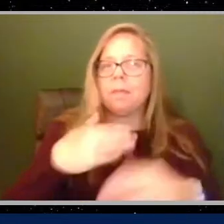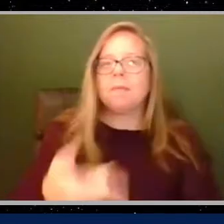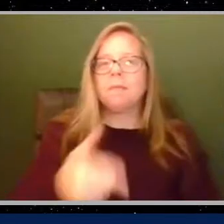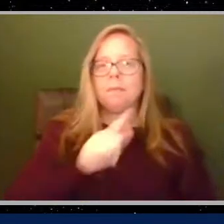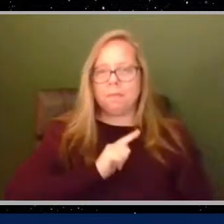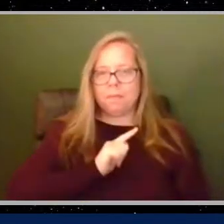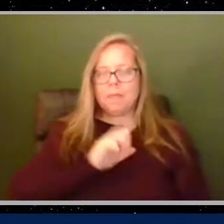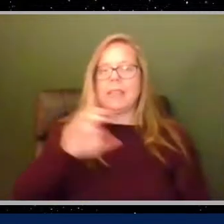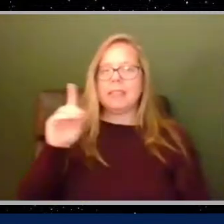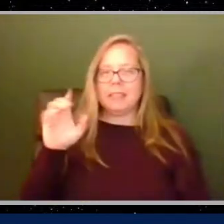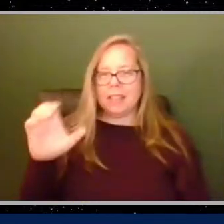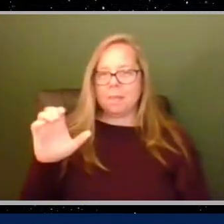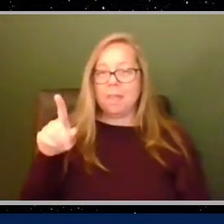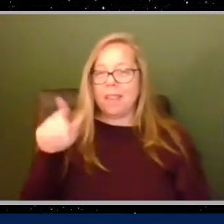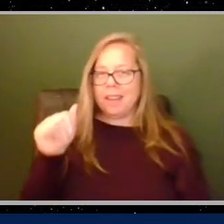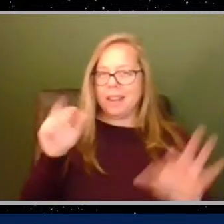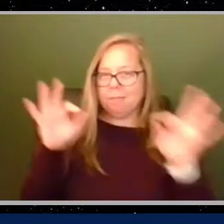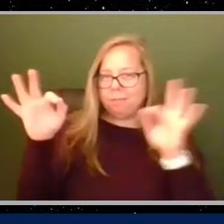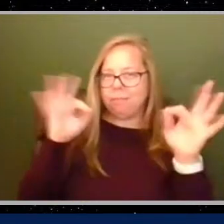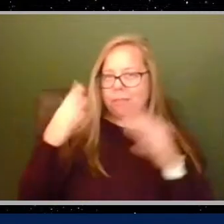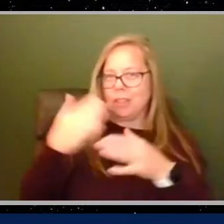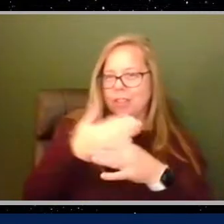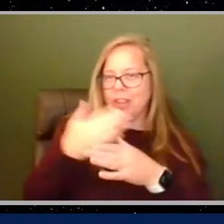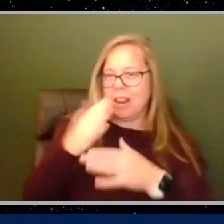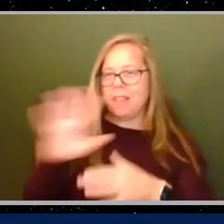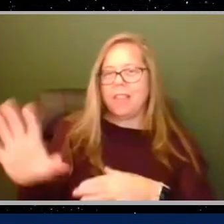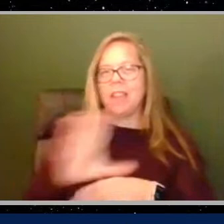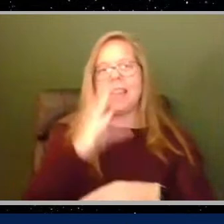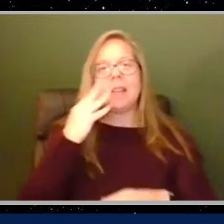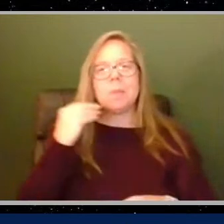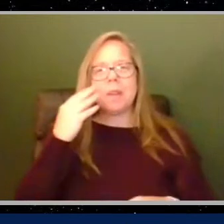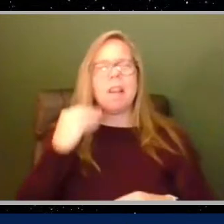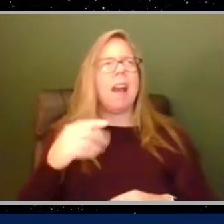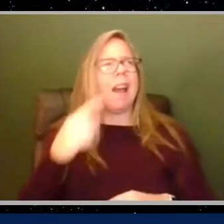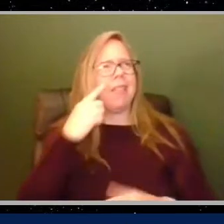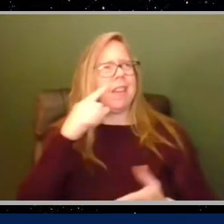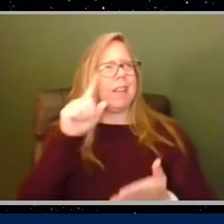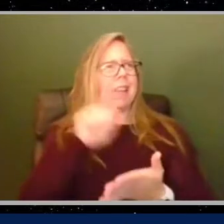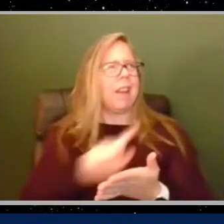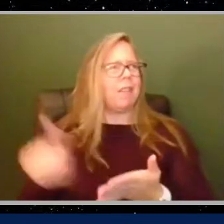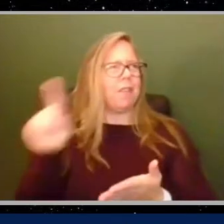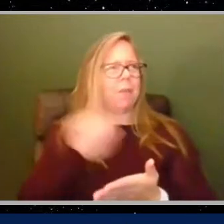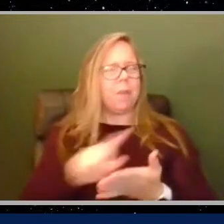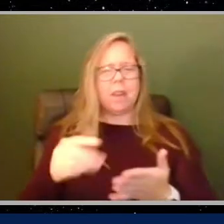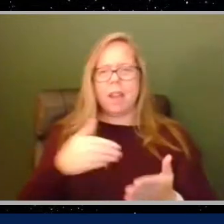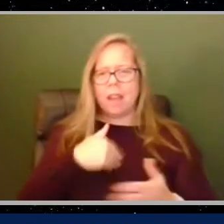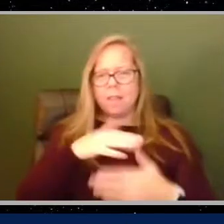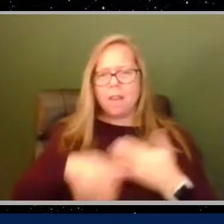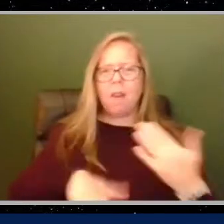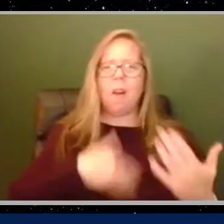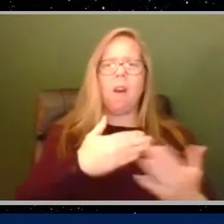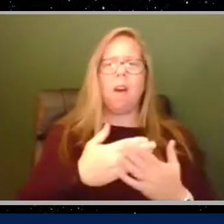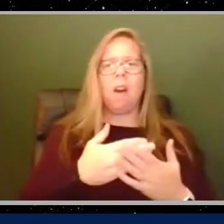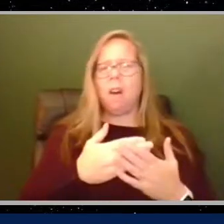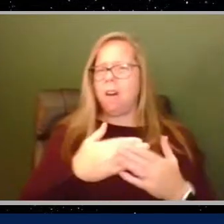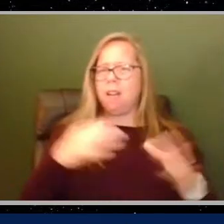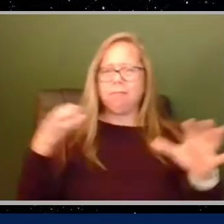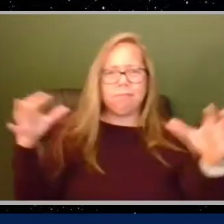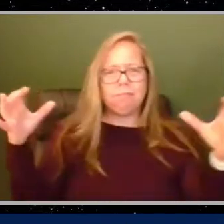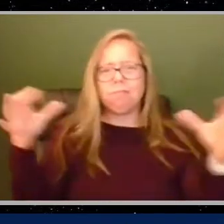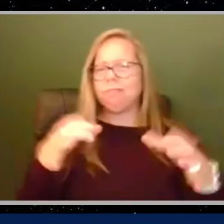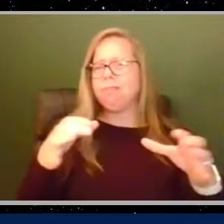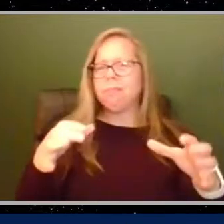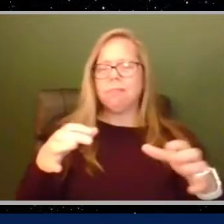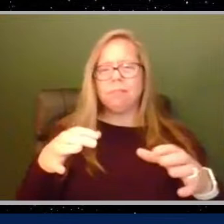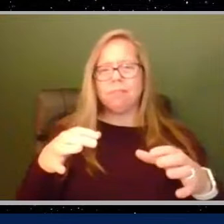then I think almost every week we have a all ambassador call, almost like an all hands. Oh, fantastic.